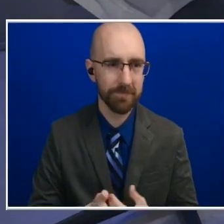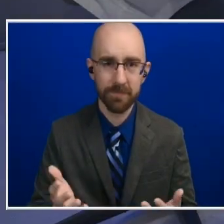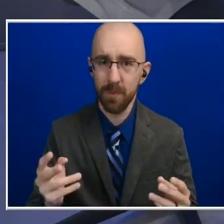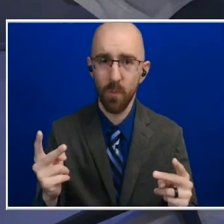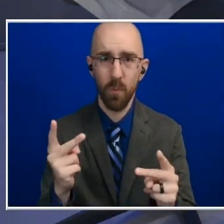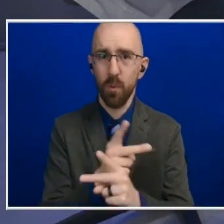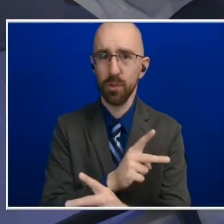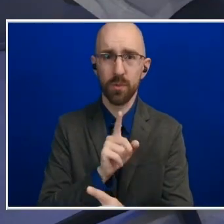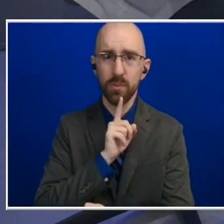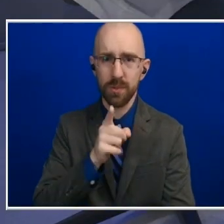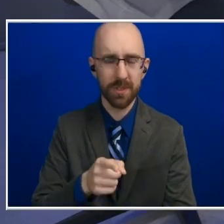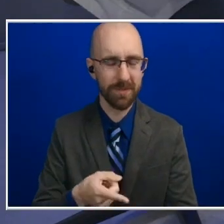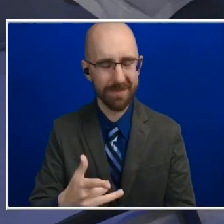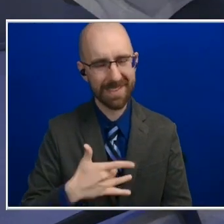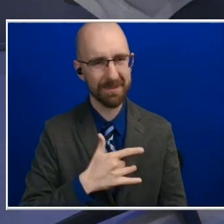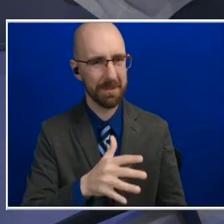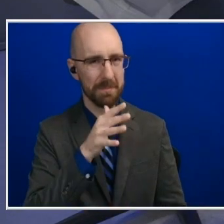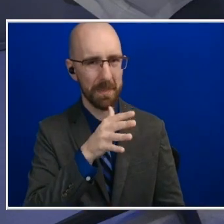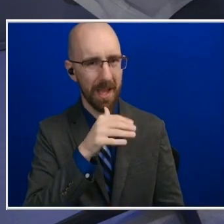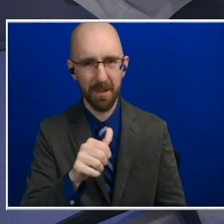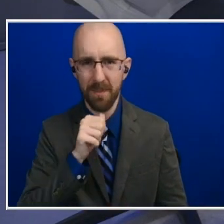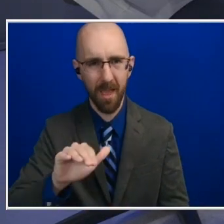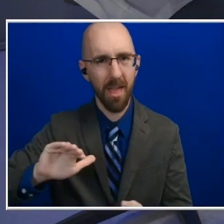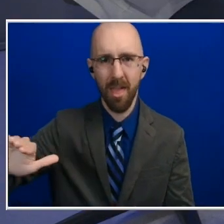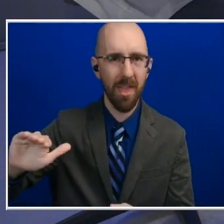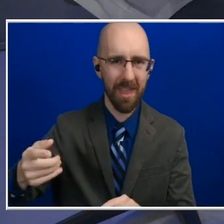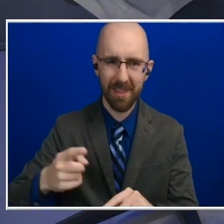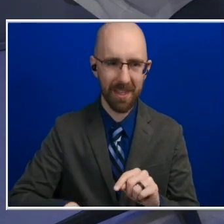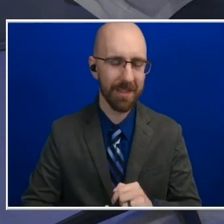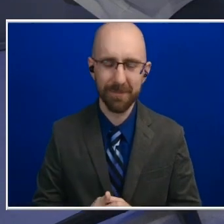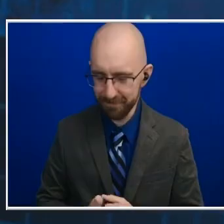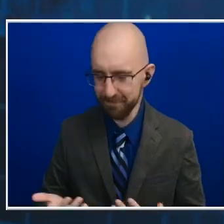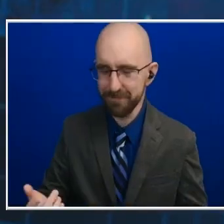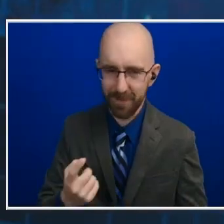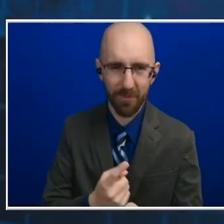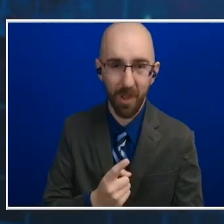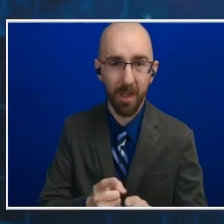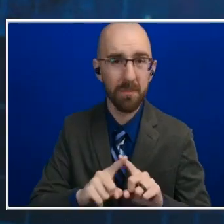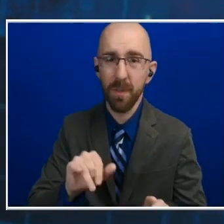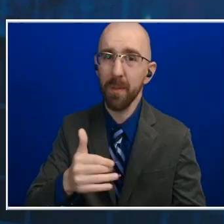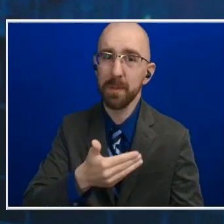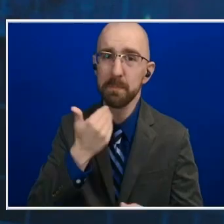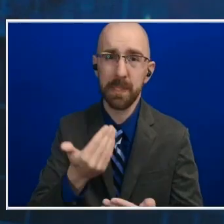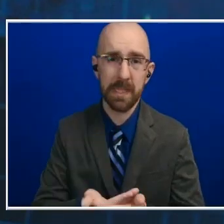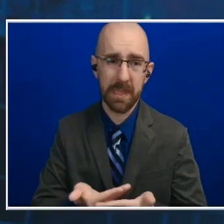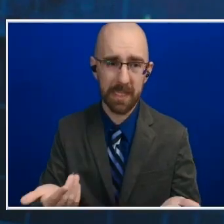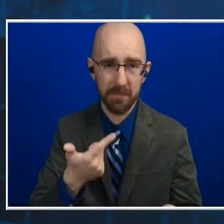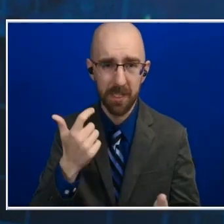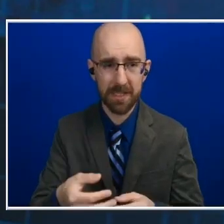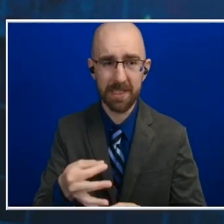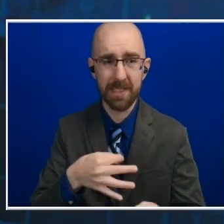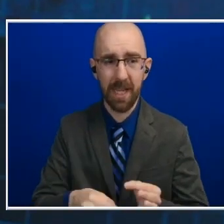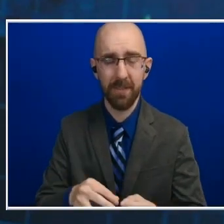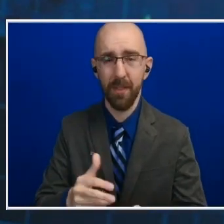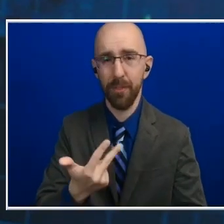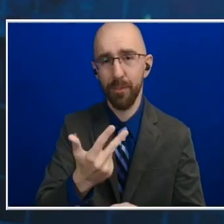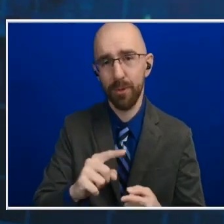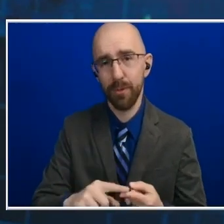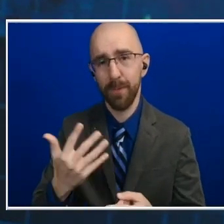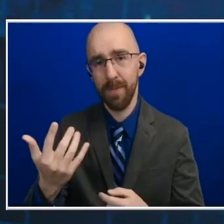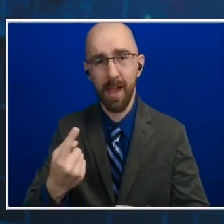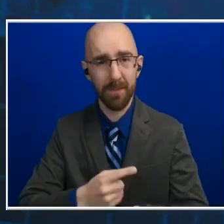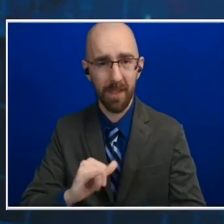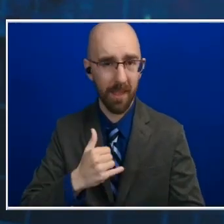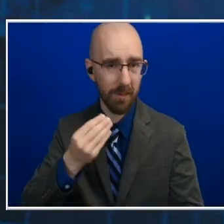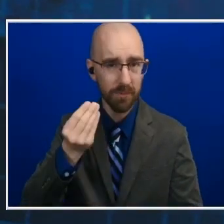keep Mom away. Yeah, but it ultimately was the best thing, because instead of that 3 to 5 days like I was told from the doctor, we were in